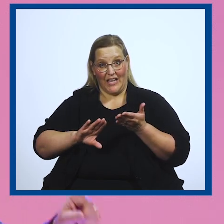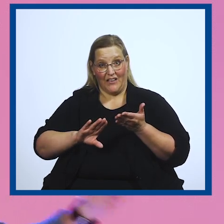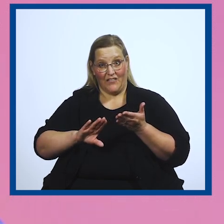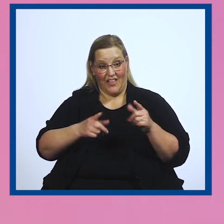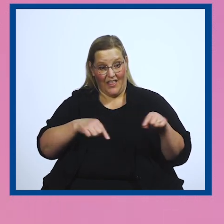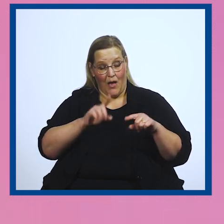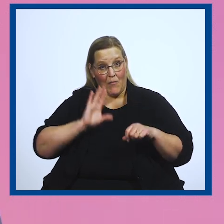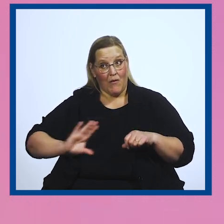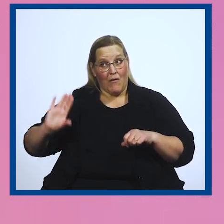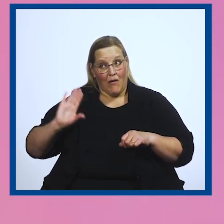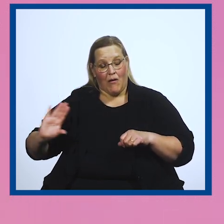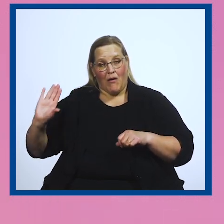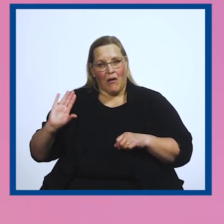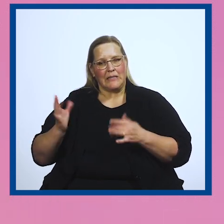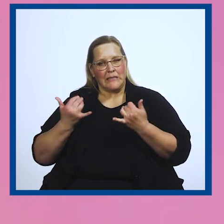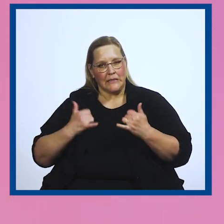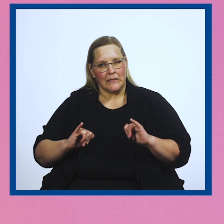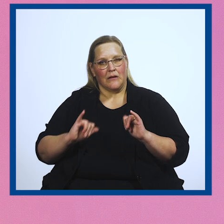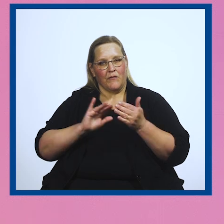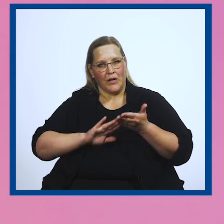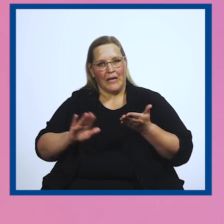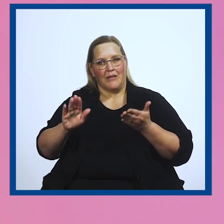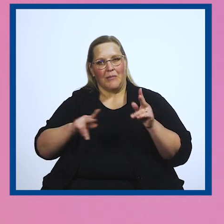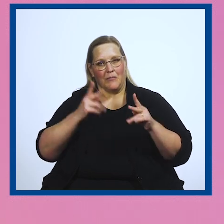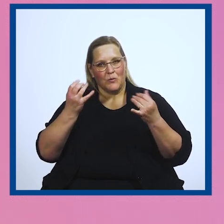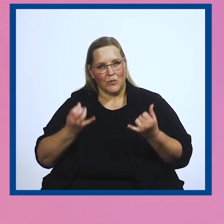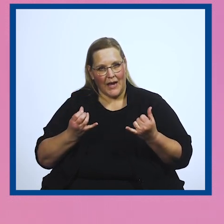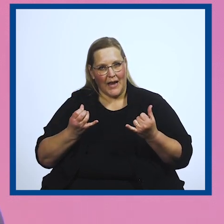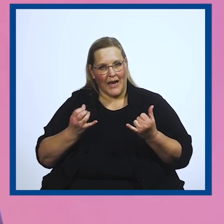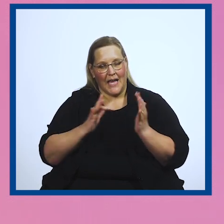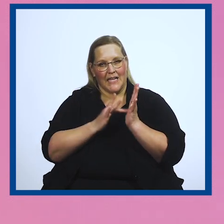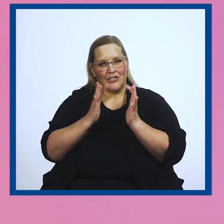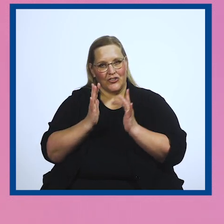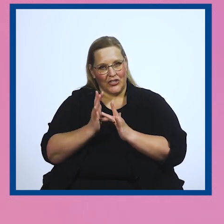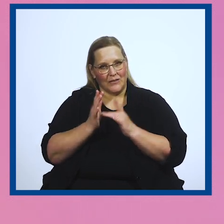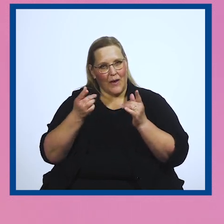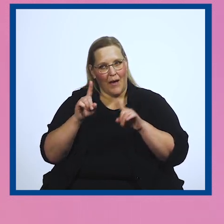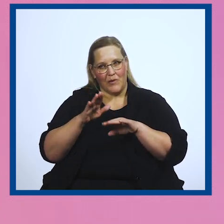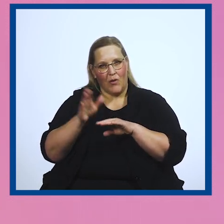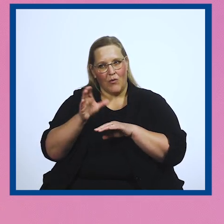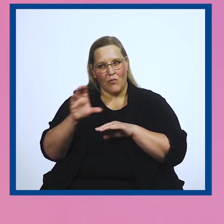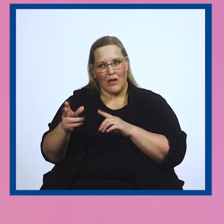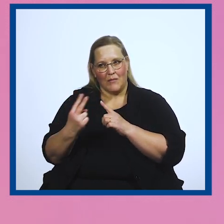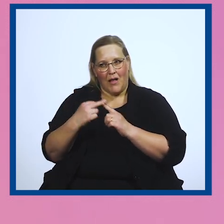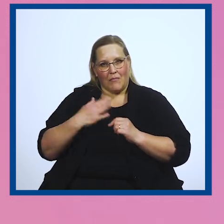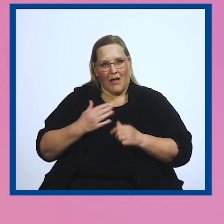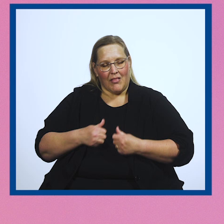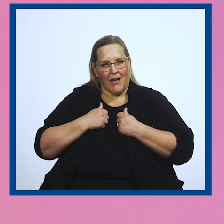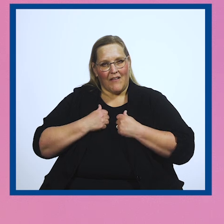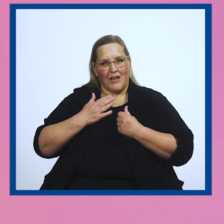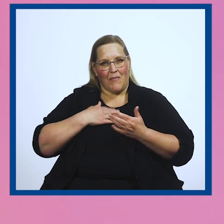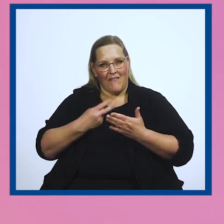back that first Easter was still forgiving people today. And that what Jesus did on the cross applied to my life and